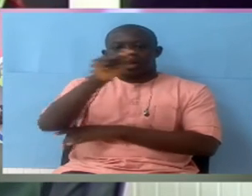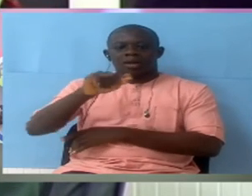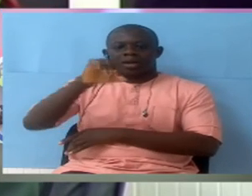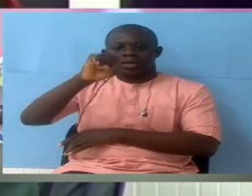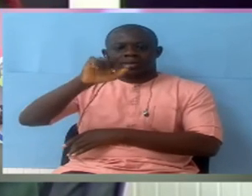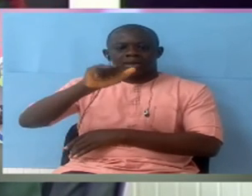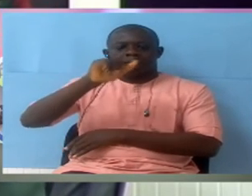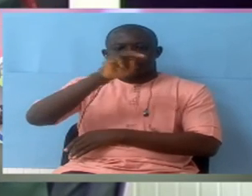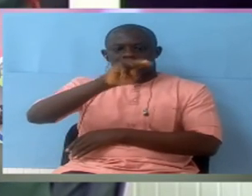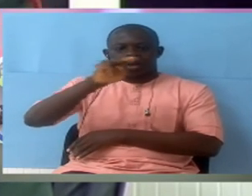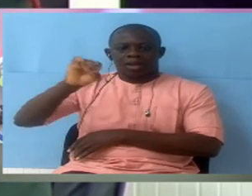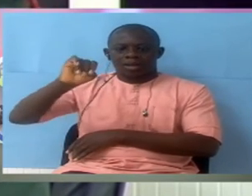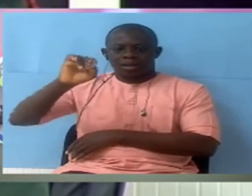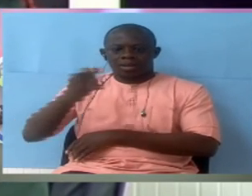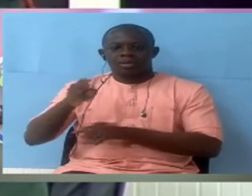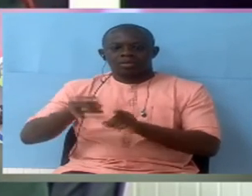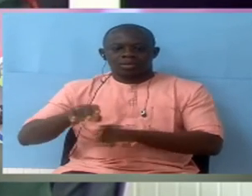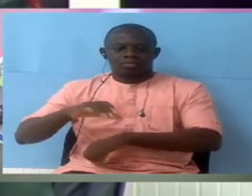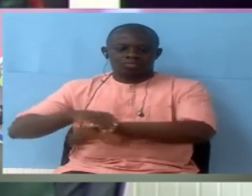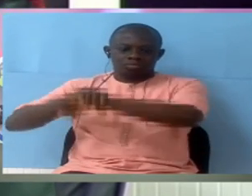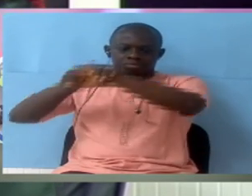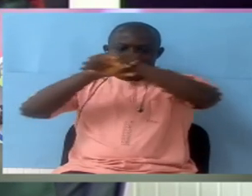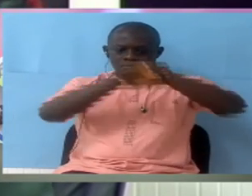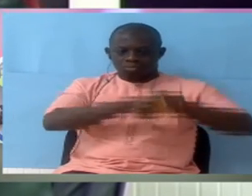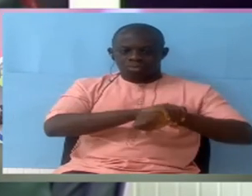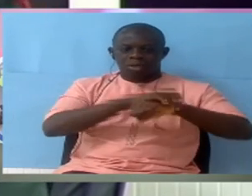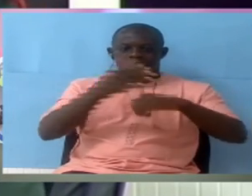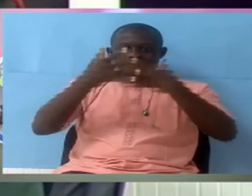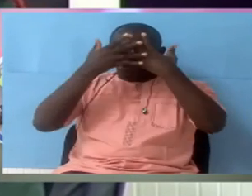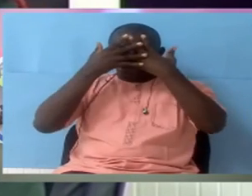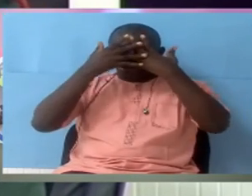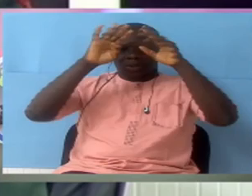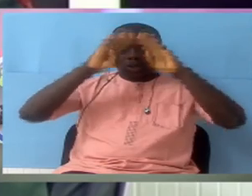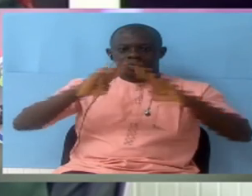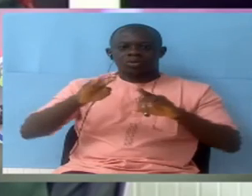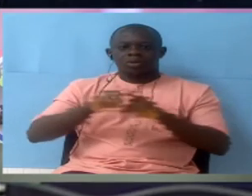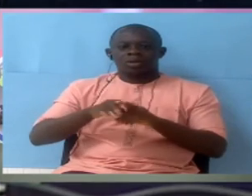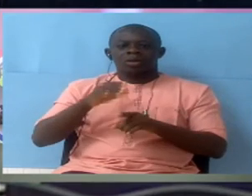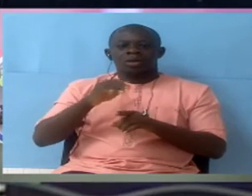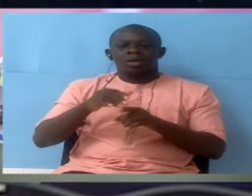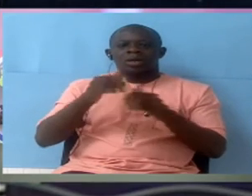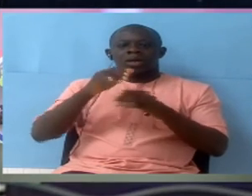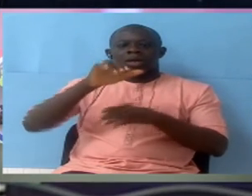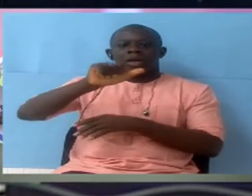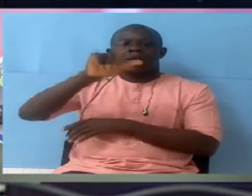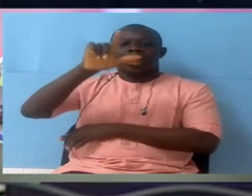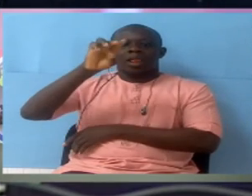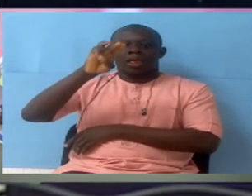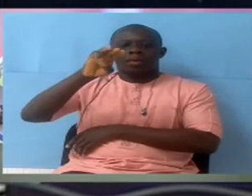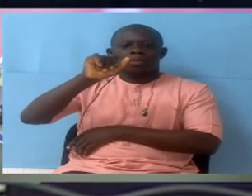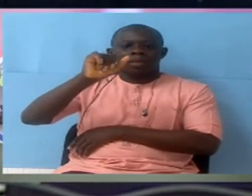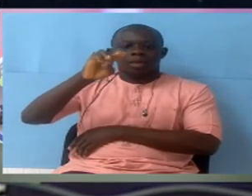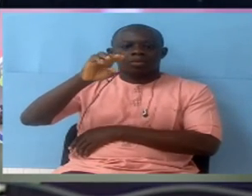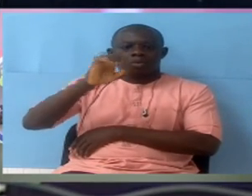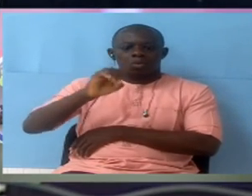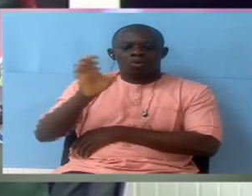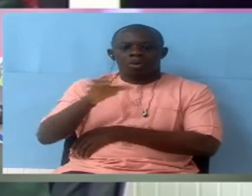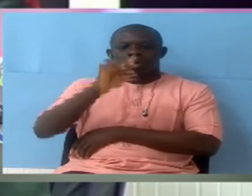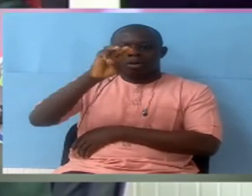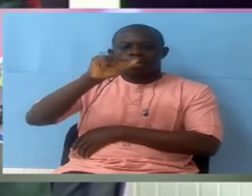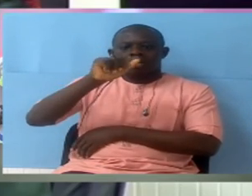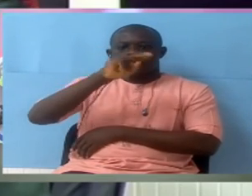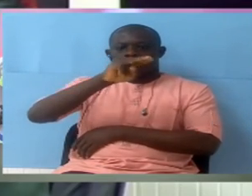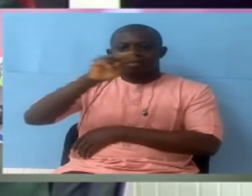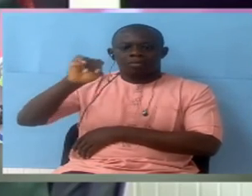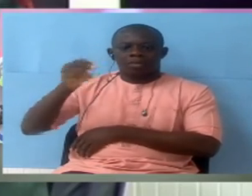Sane was taken to cell. Sane mom ñu duggal ko ci cell bi. What was the state of Almamo's body? Almamo time